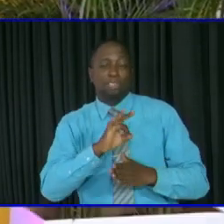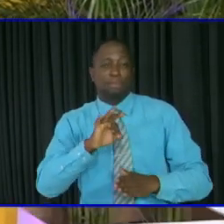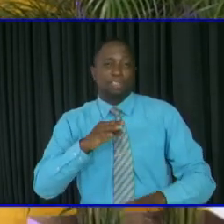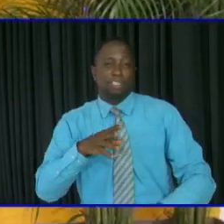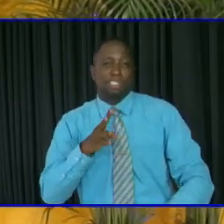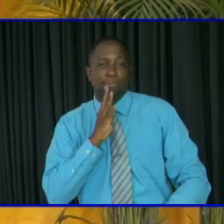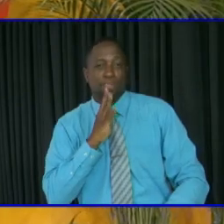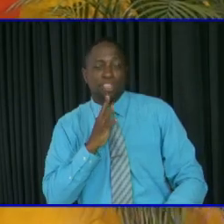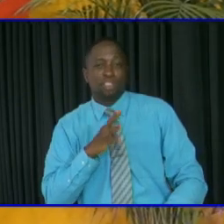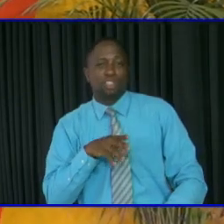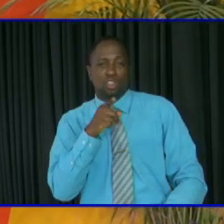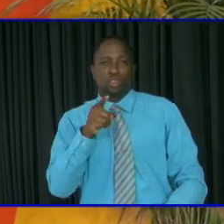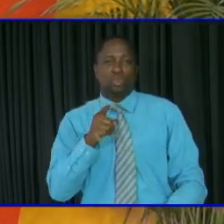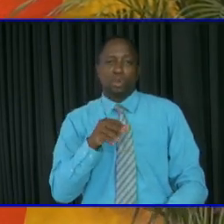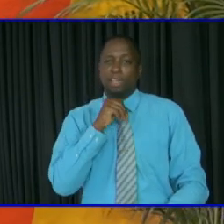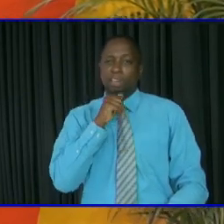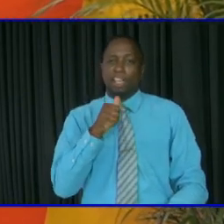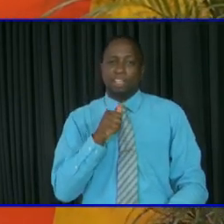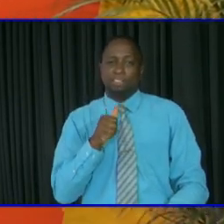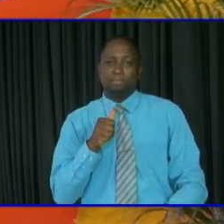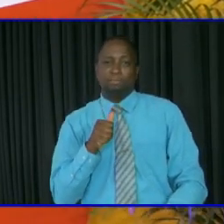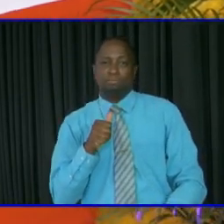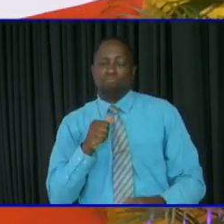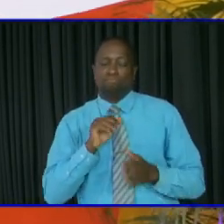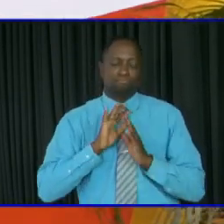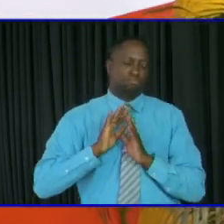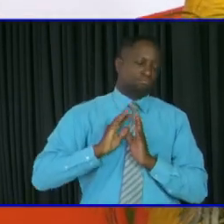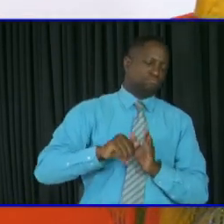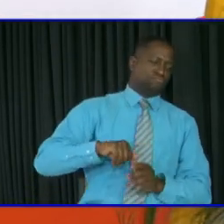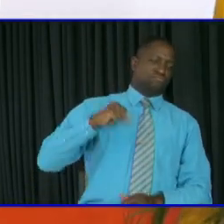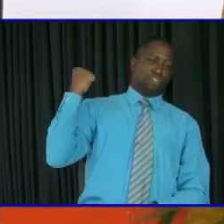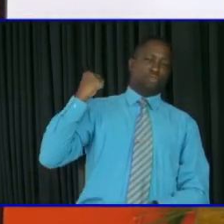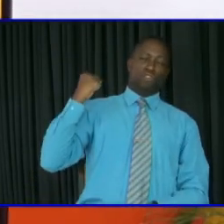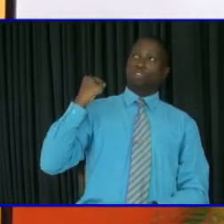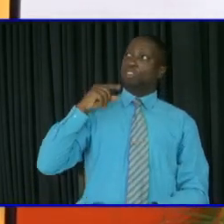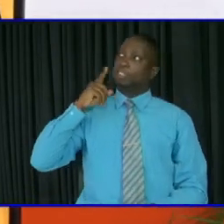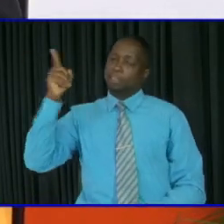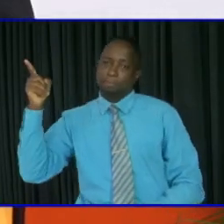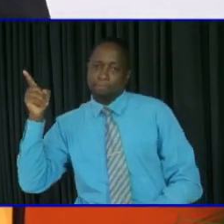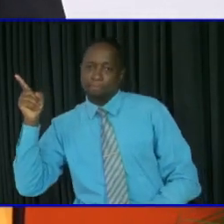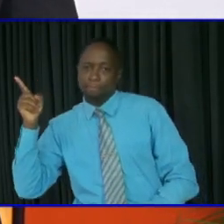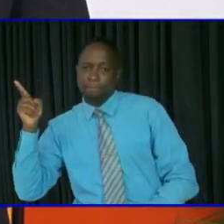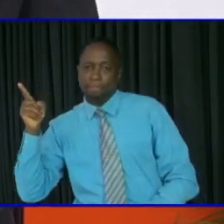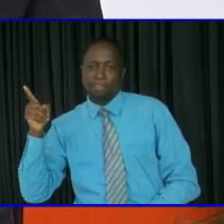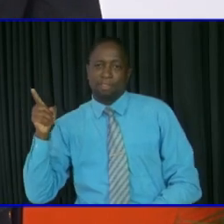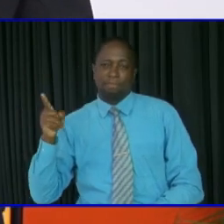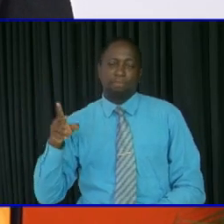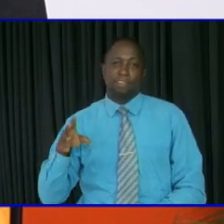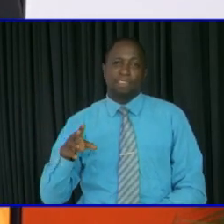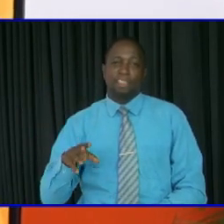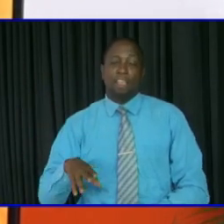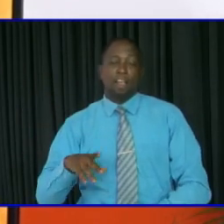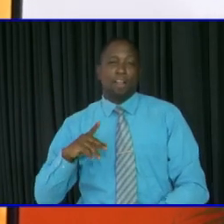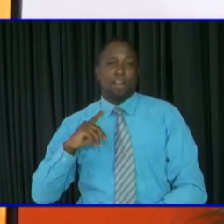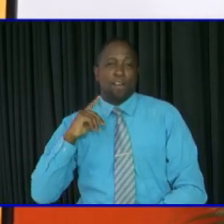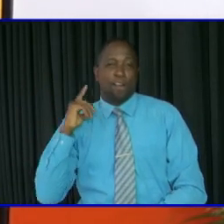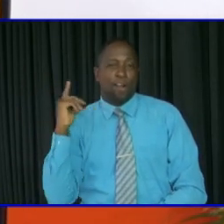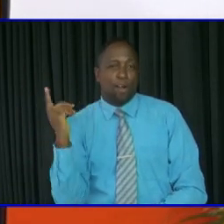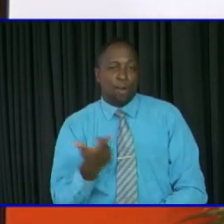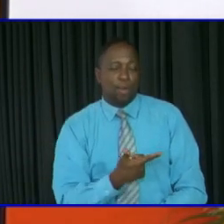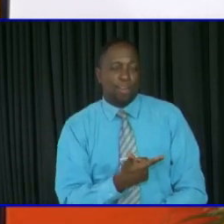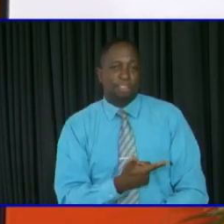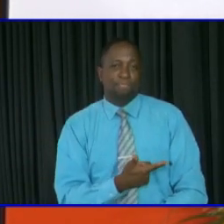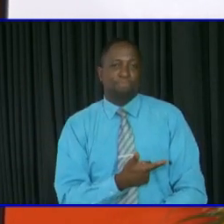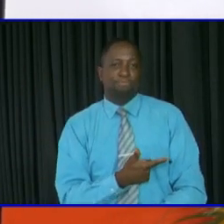that you will not harden your heart. So I said, they had similarities, but they also had